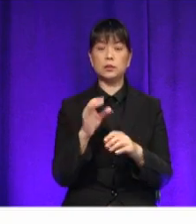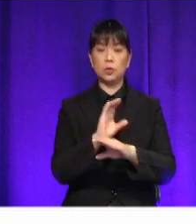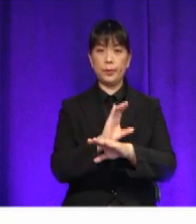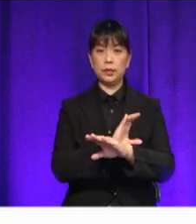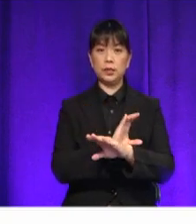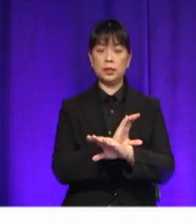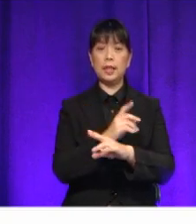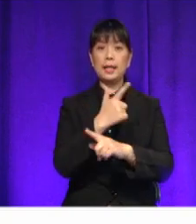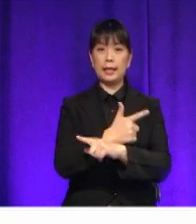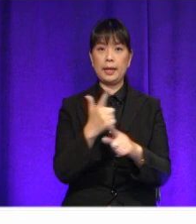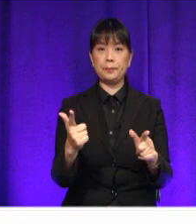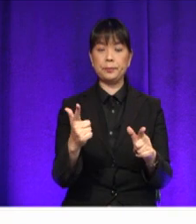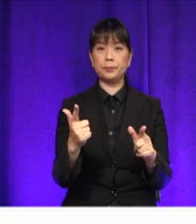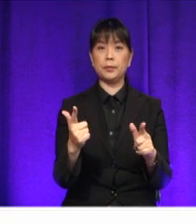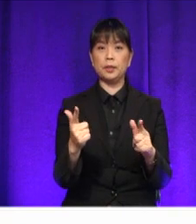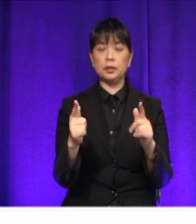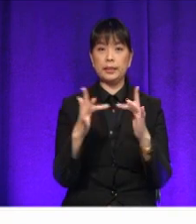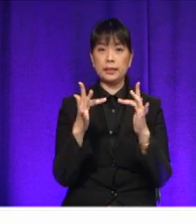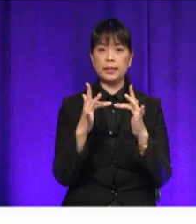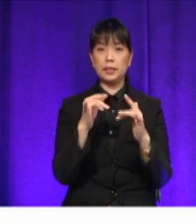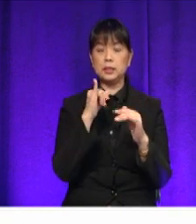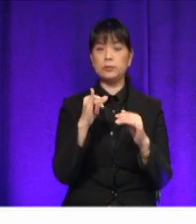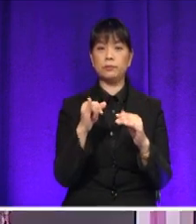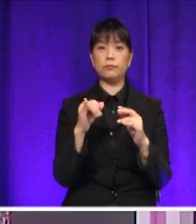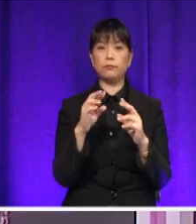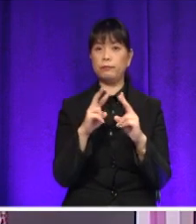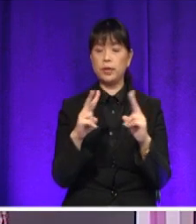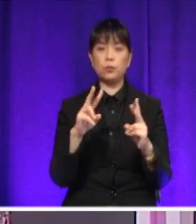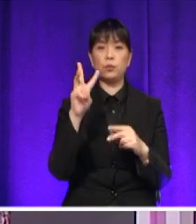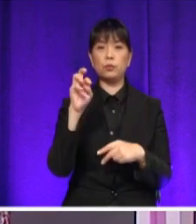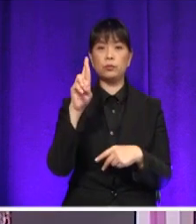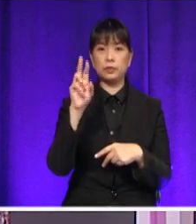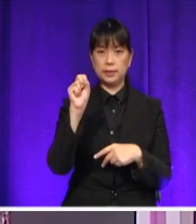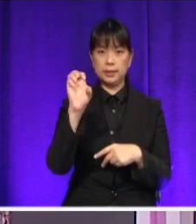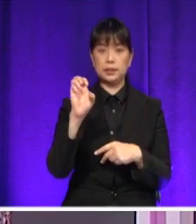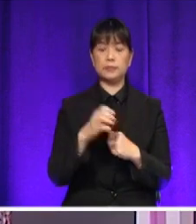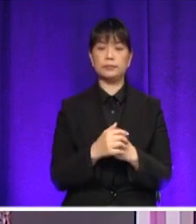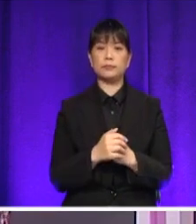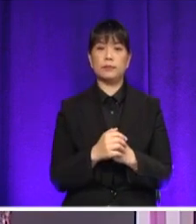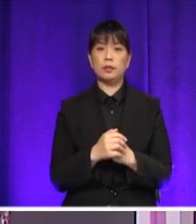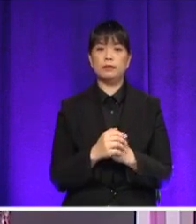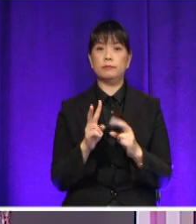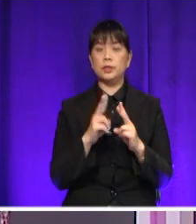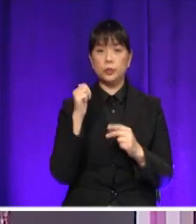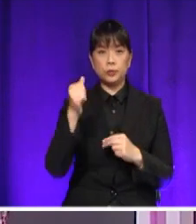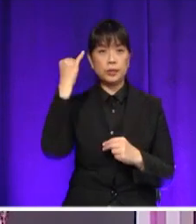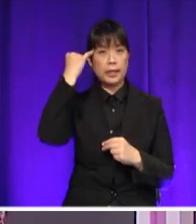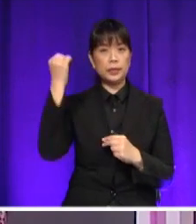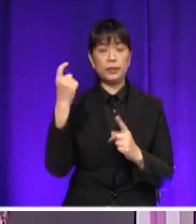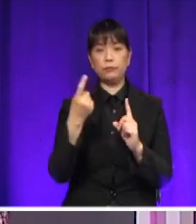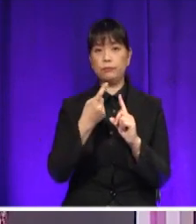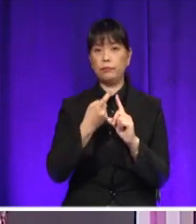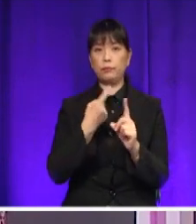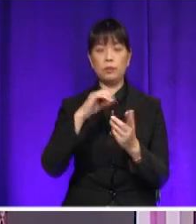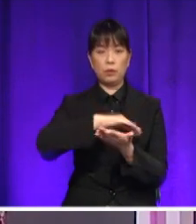Yes, totally. I totally agree with you there. Wonderful, wonderful ideas from everyone. Good job.